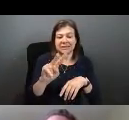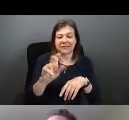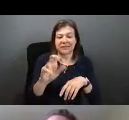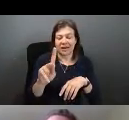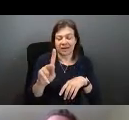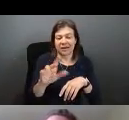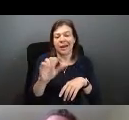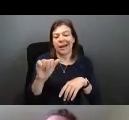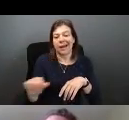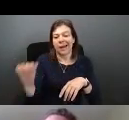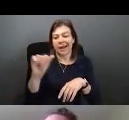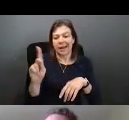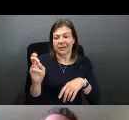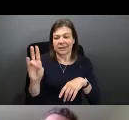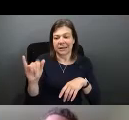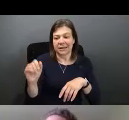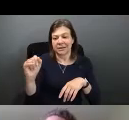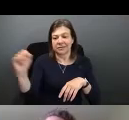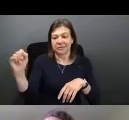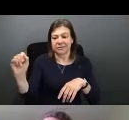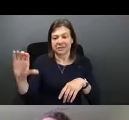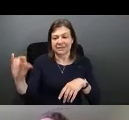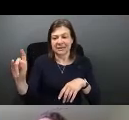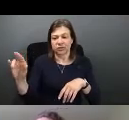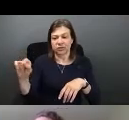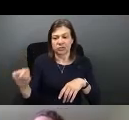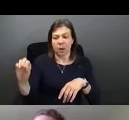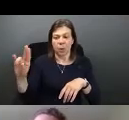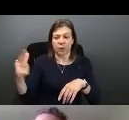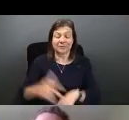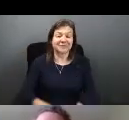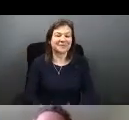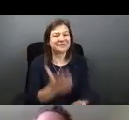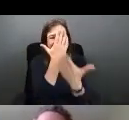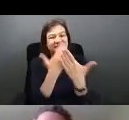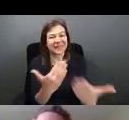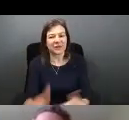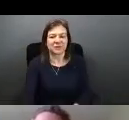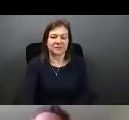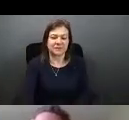sslitvak@kennedy-center.org. Thank you.